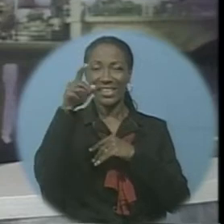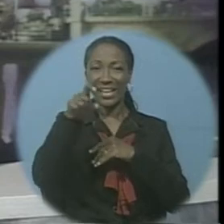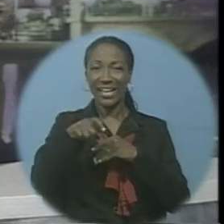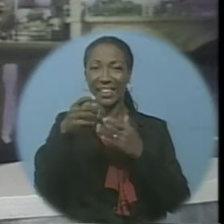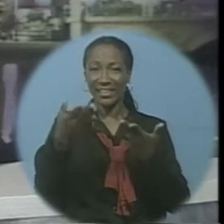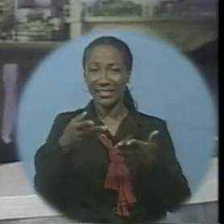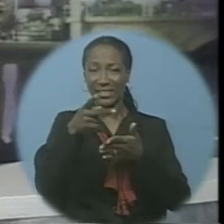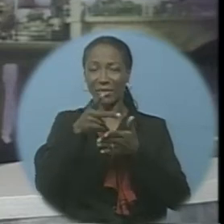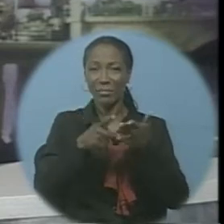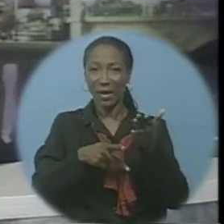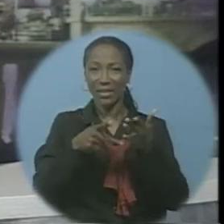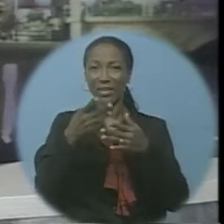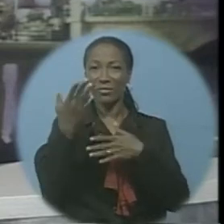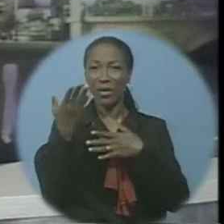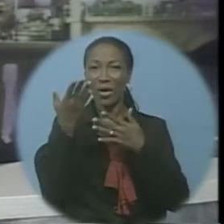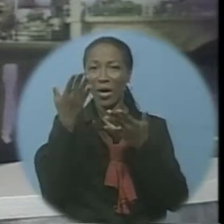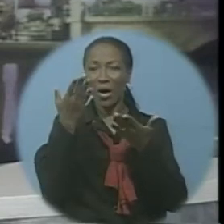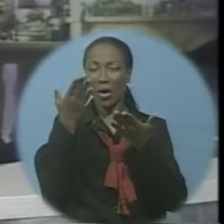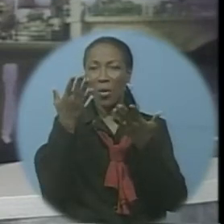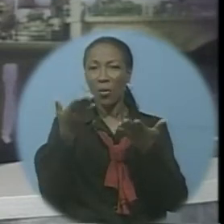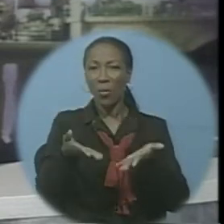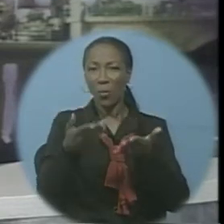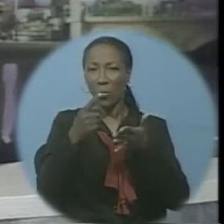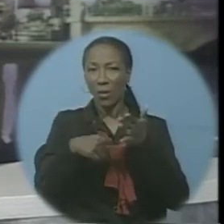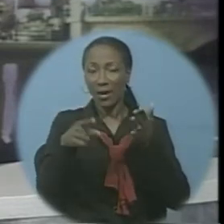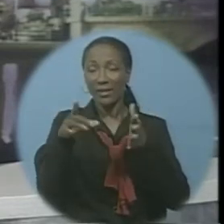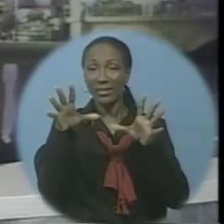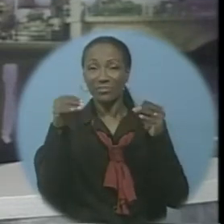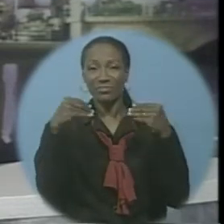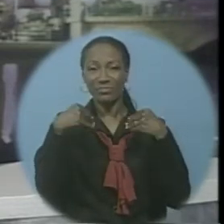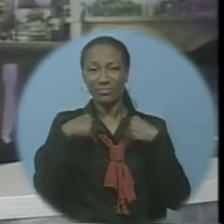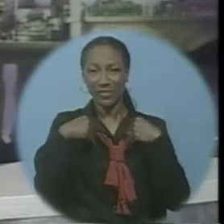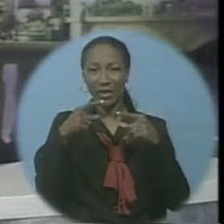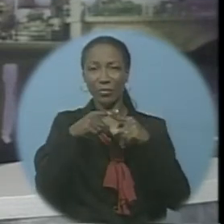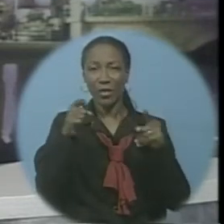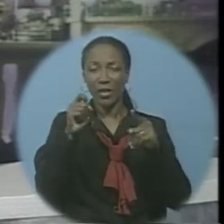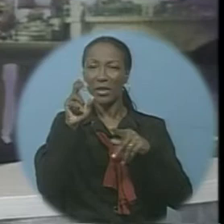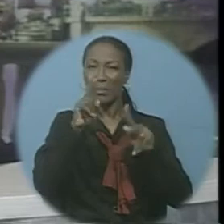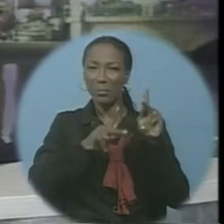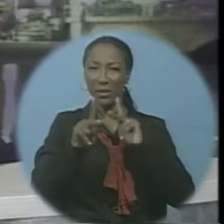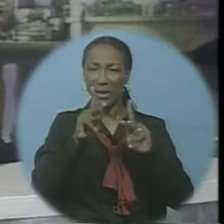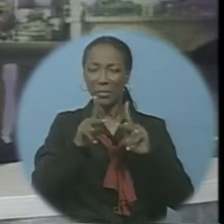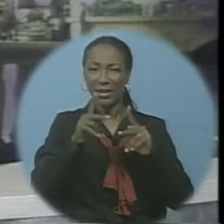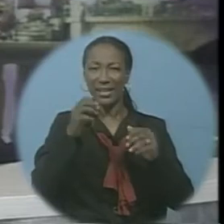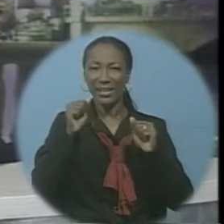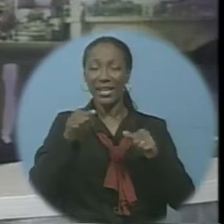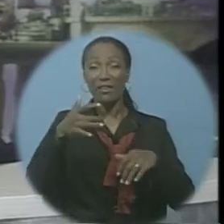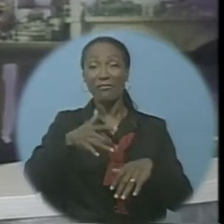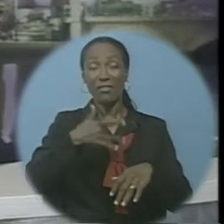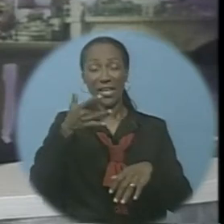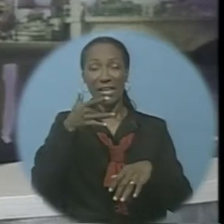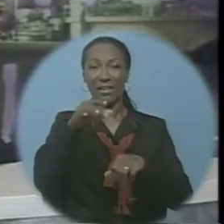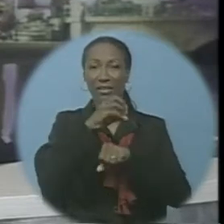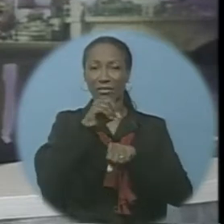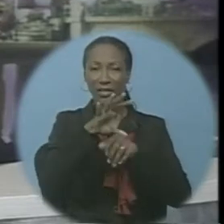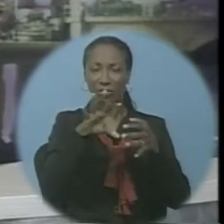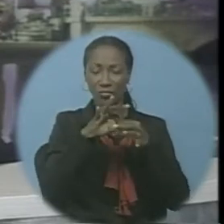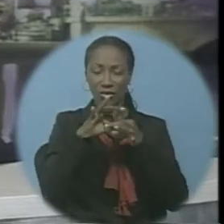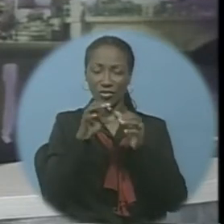to ensure concrete action is taken so the people of the region can feel the effects of the relationship with the United